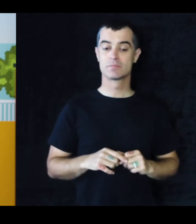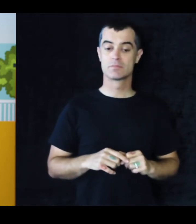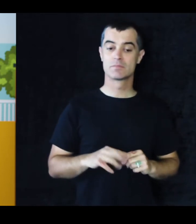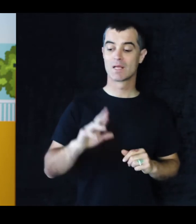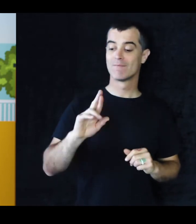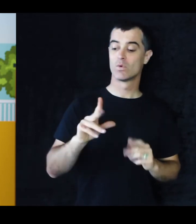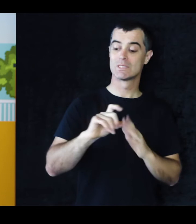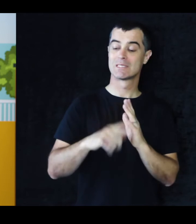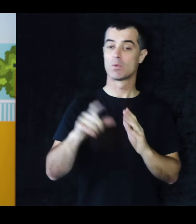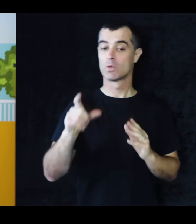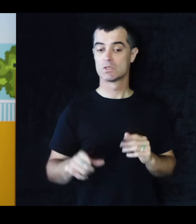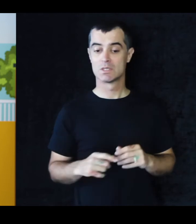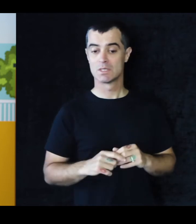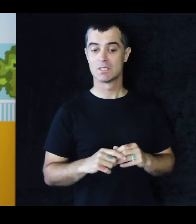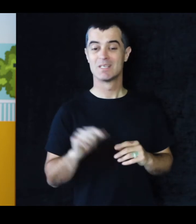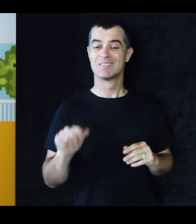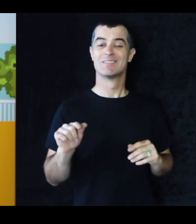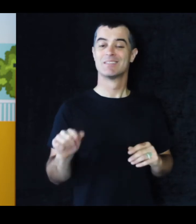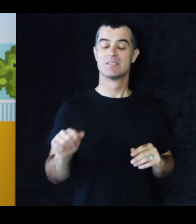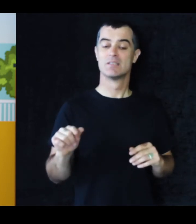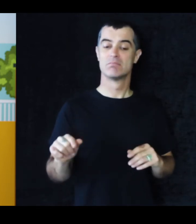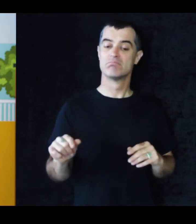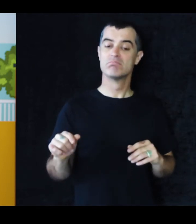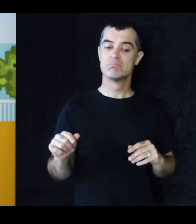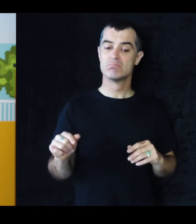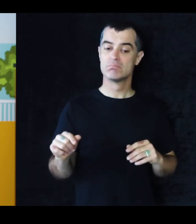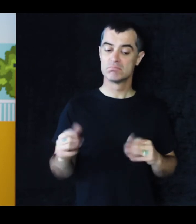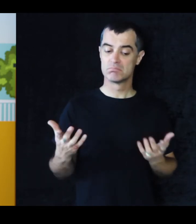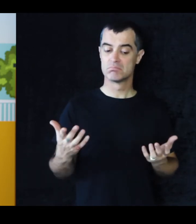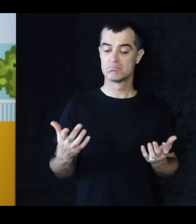However, for a disabled person,